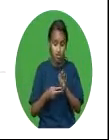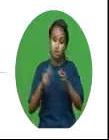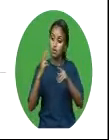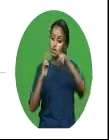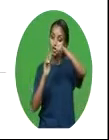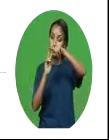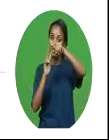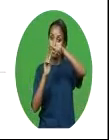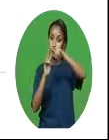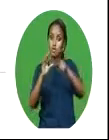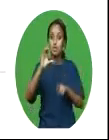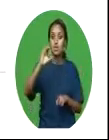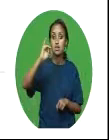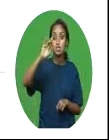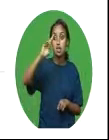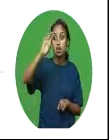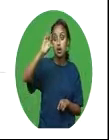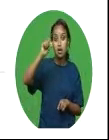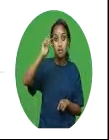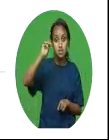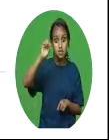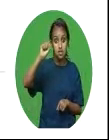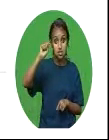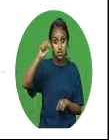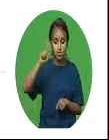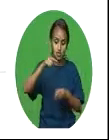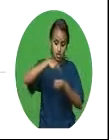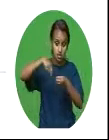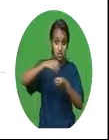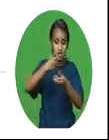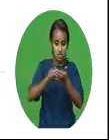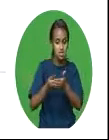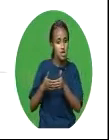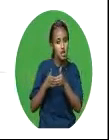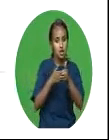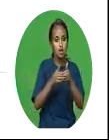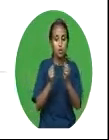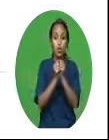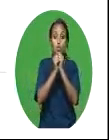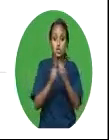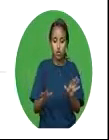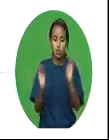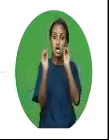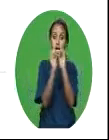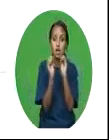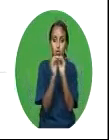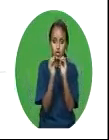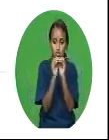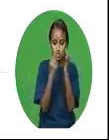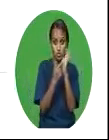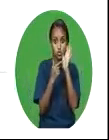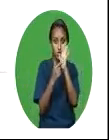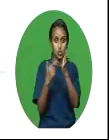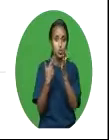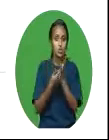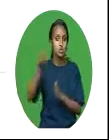circumference of the cylinder. The circumference may be laid out without calculation as shown on the